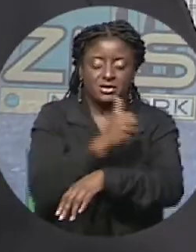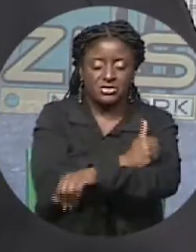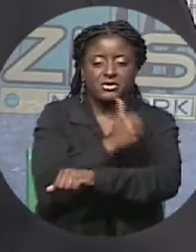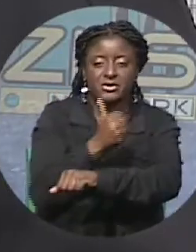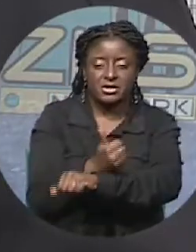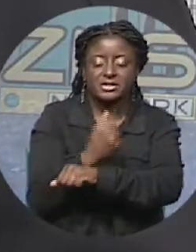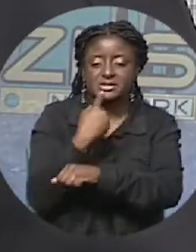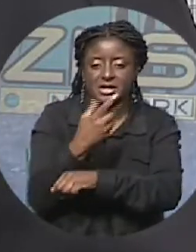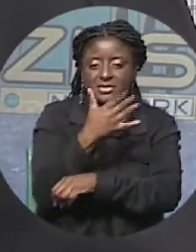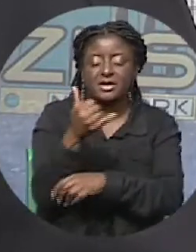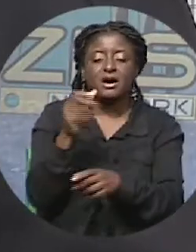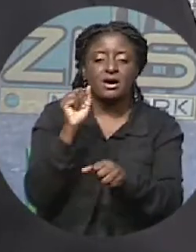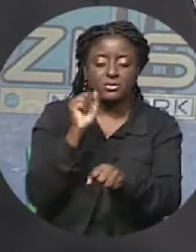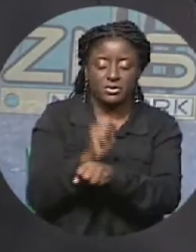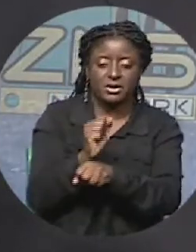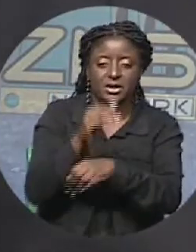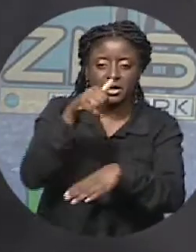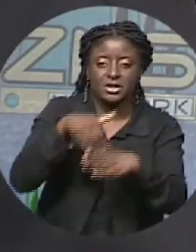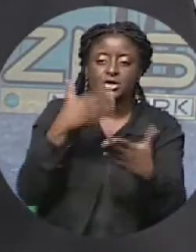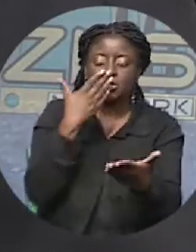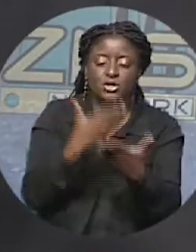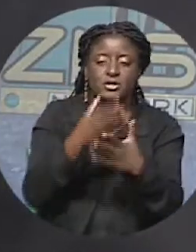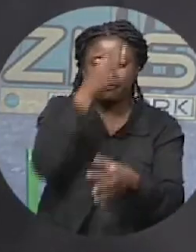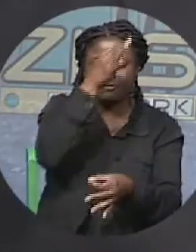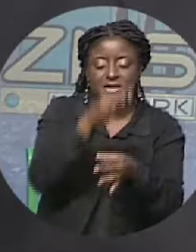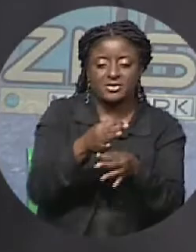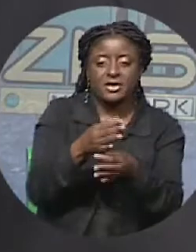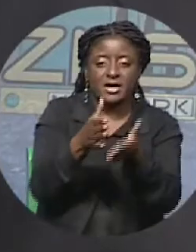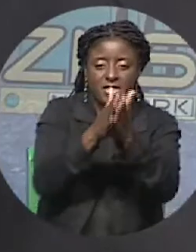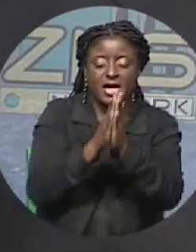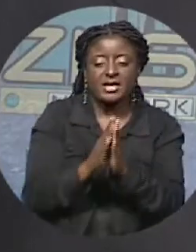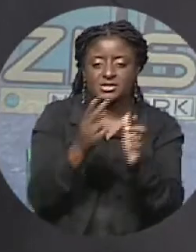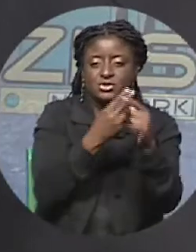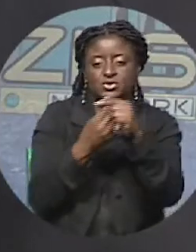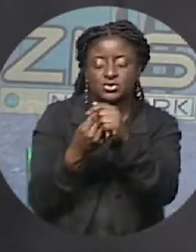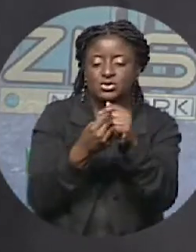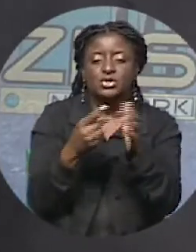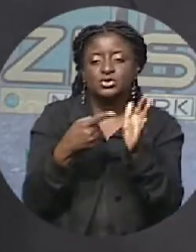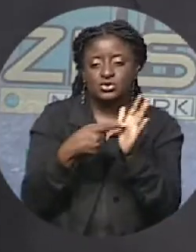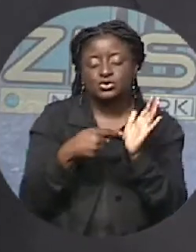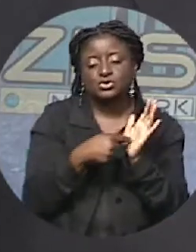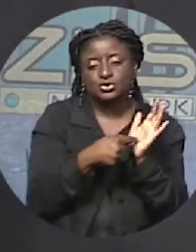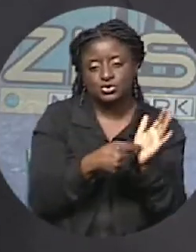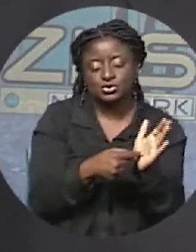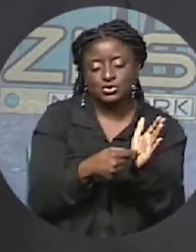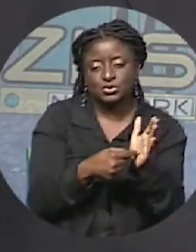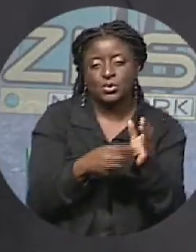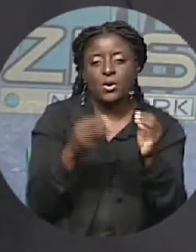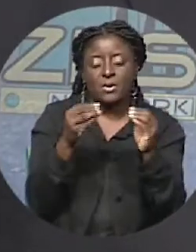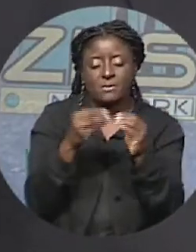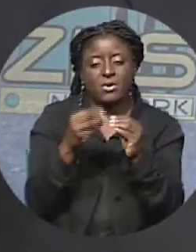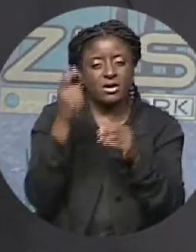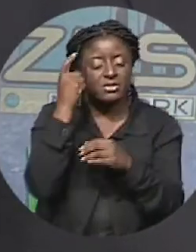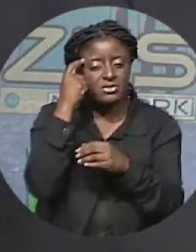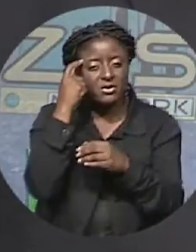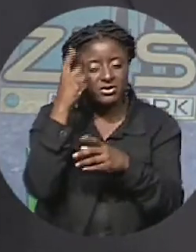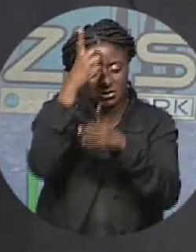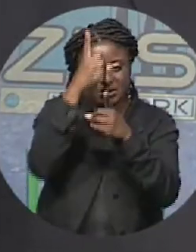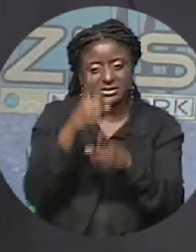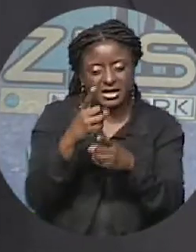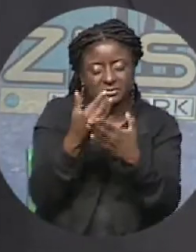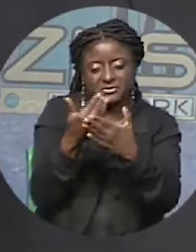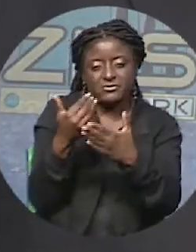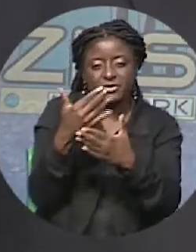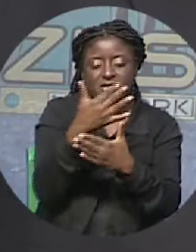are operating in good faith and they call on the union to exercise greater discretion in its public pronouncements. Civil aviation officials